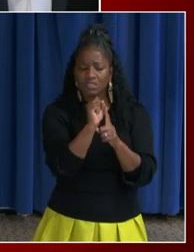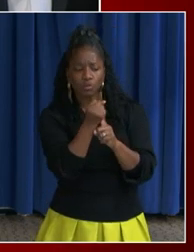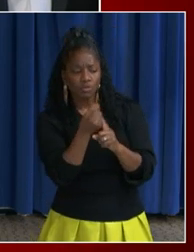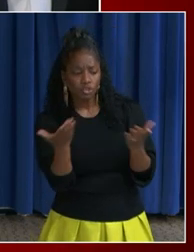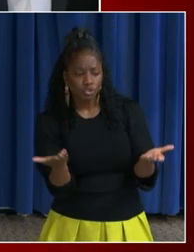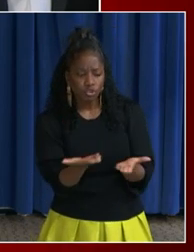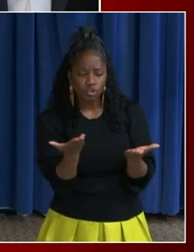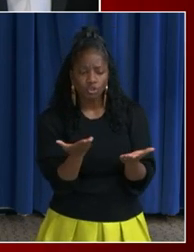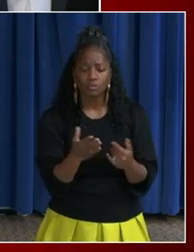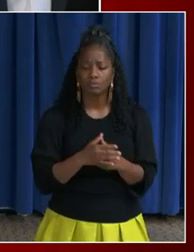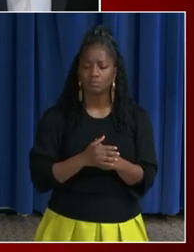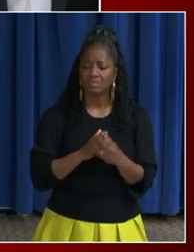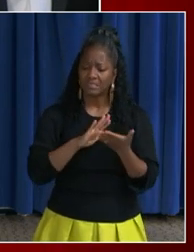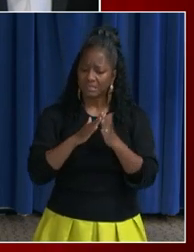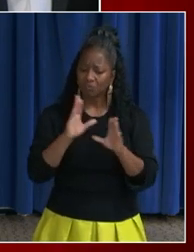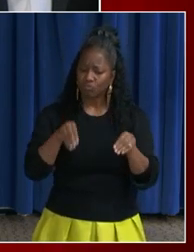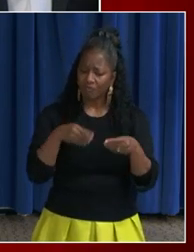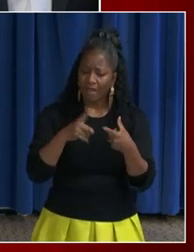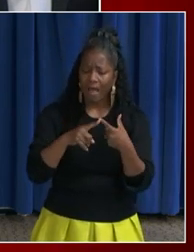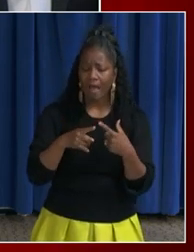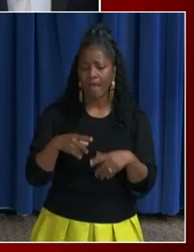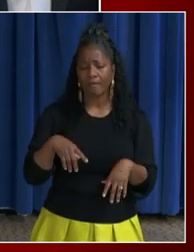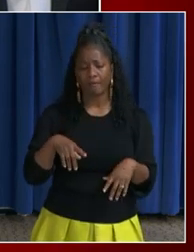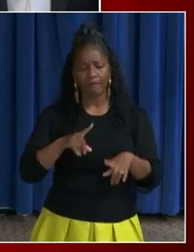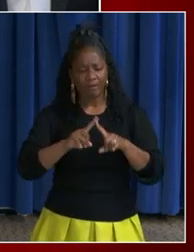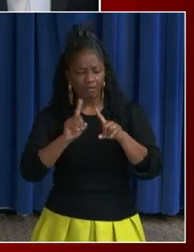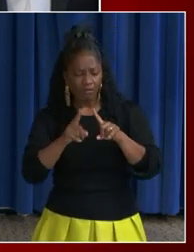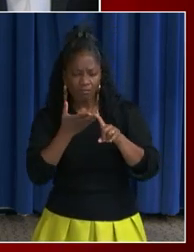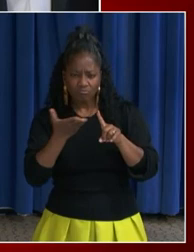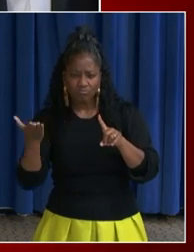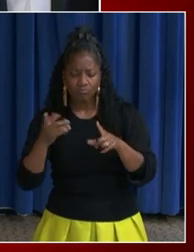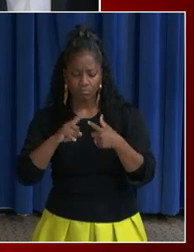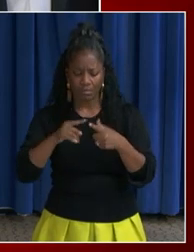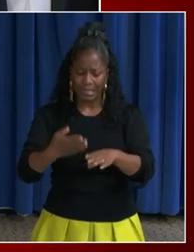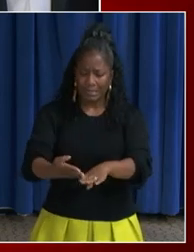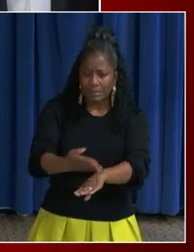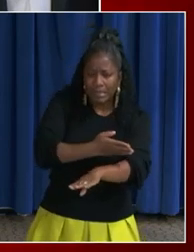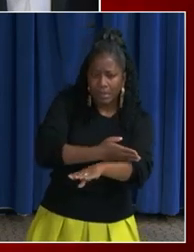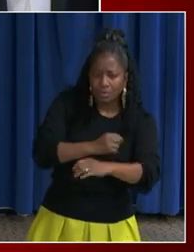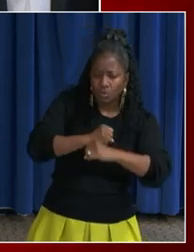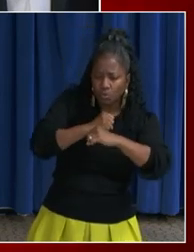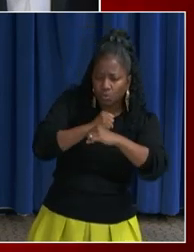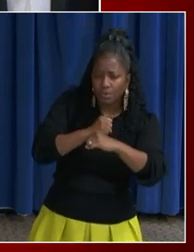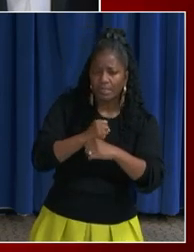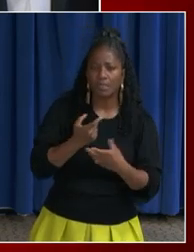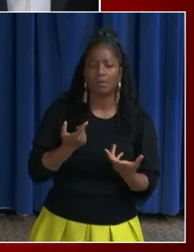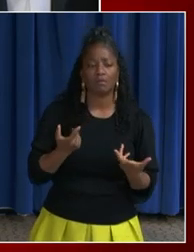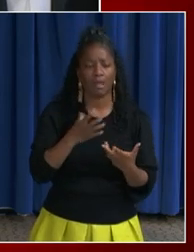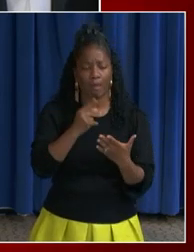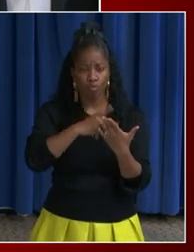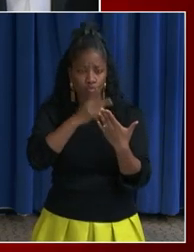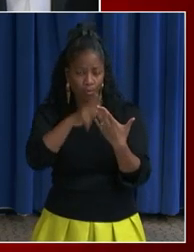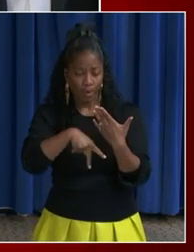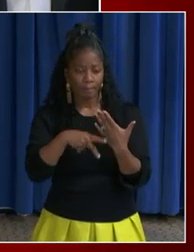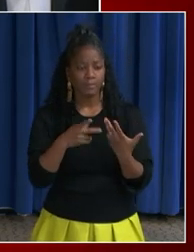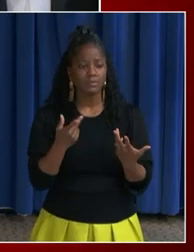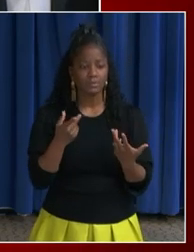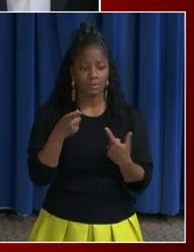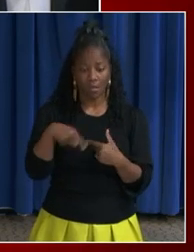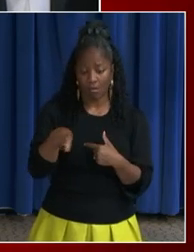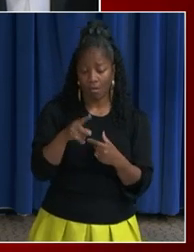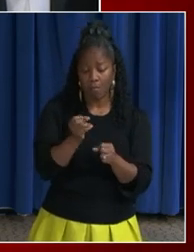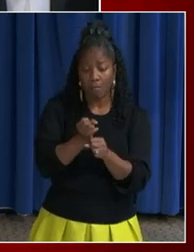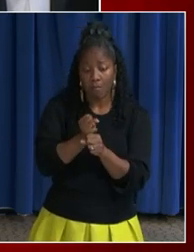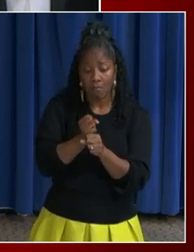to provide amenities and other enhanced security situations or programs to